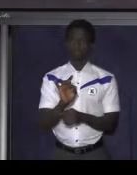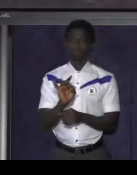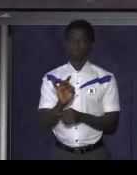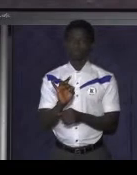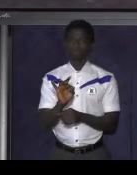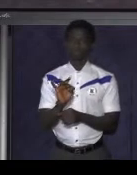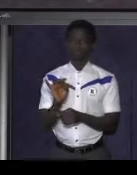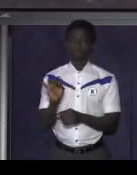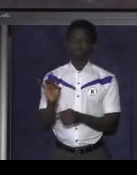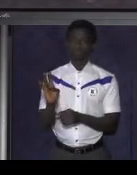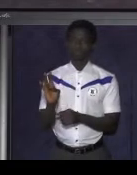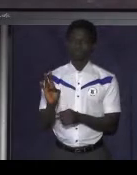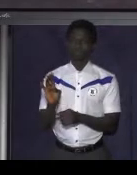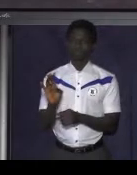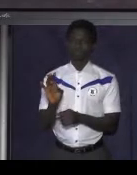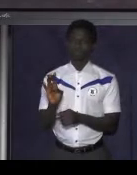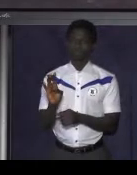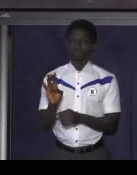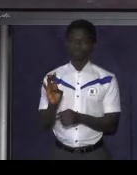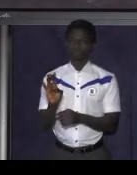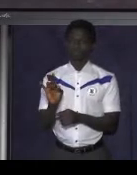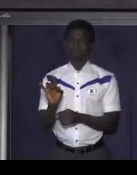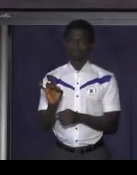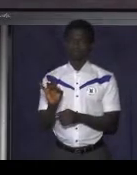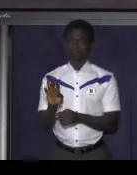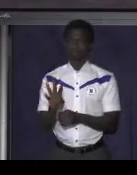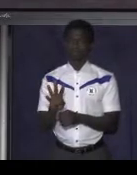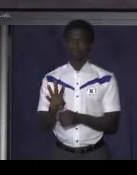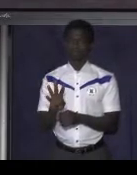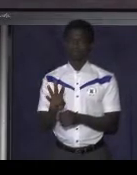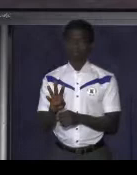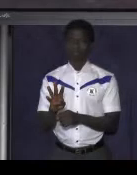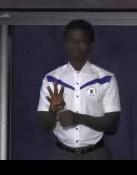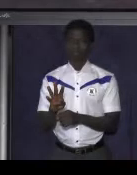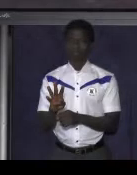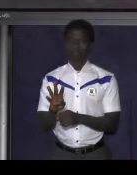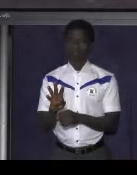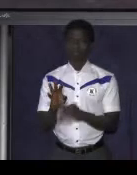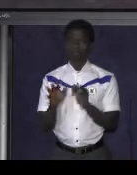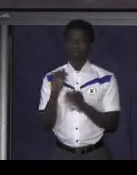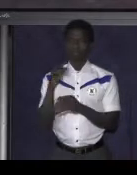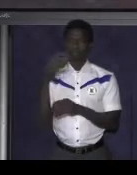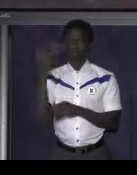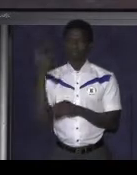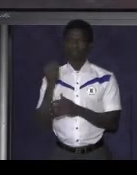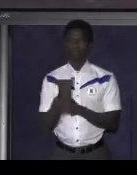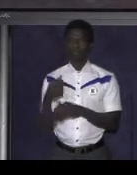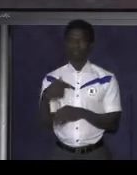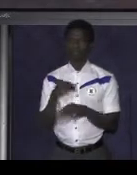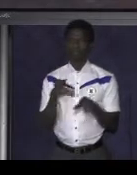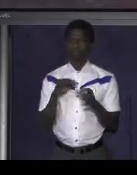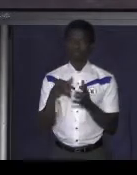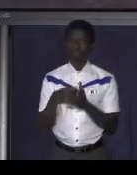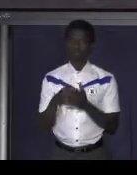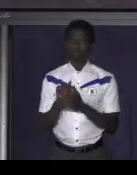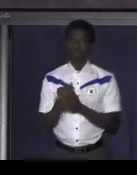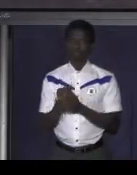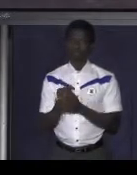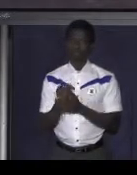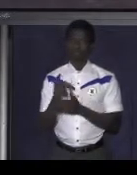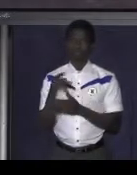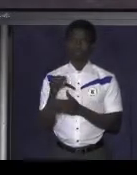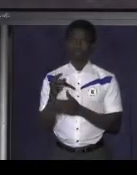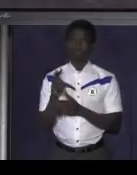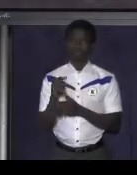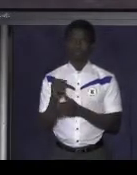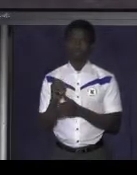784? I'll give you 30 seconds to work that out. Square root of 784, and in case you're forgotten, we'll do it the prime factorization way. Divide